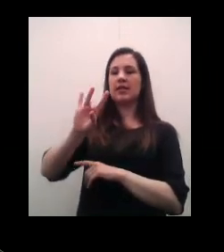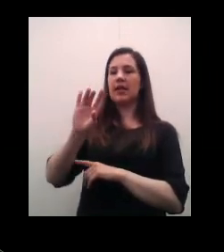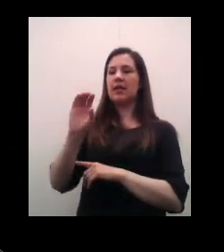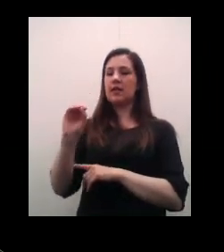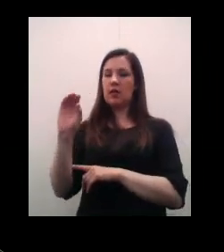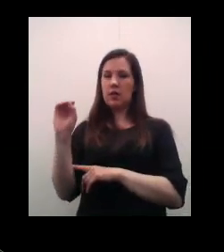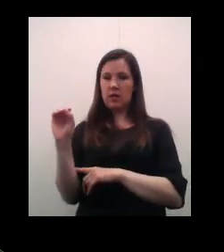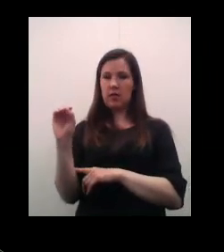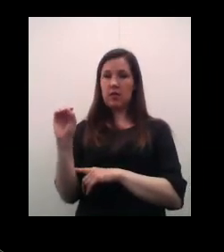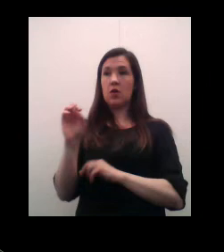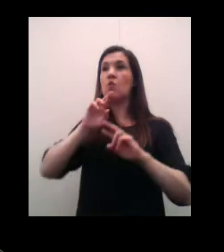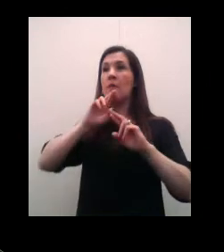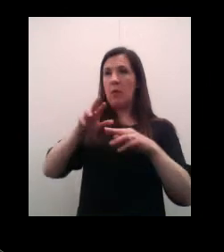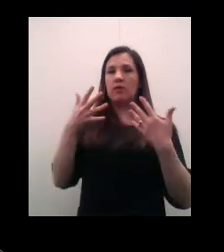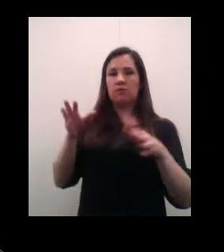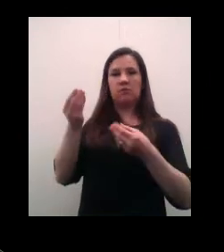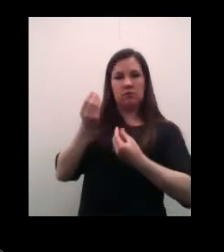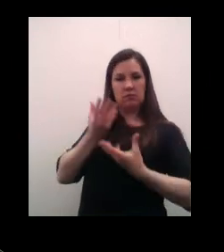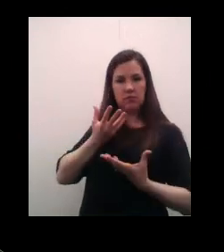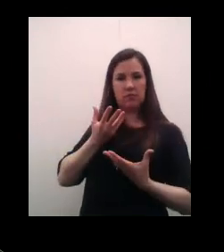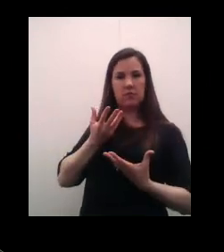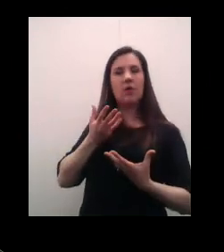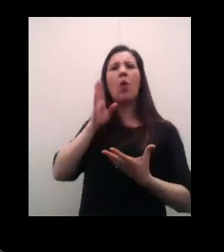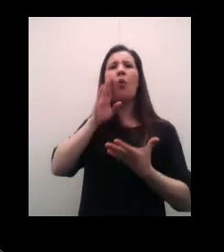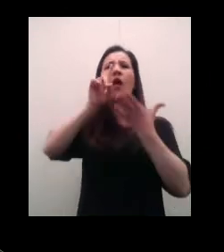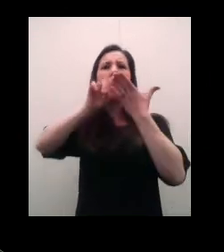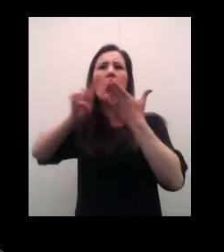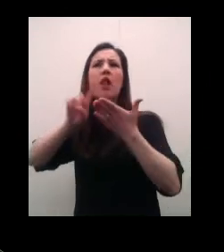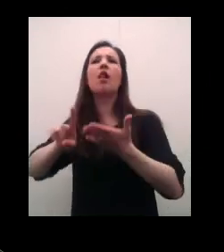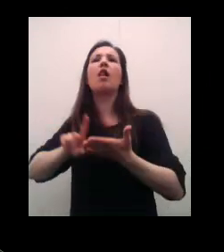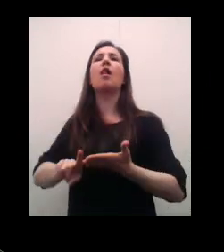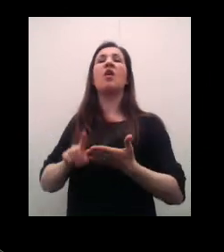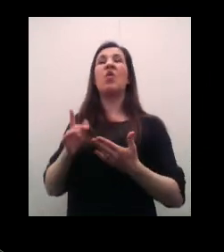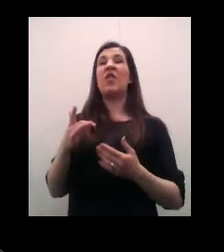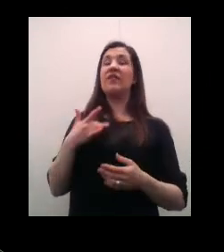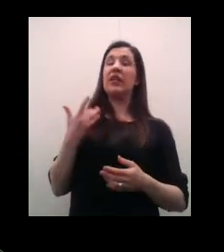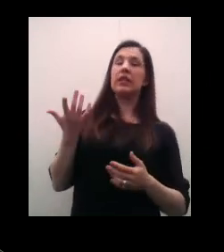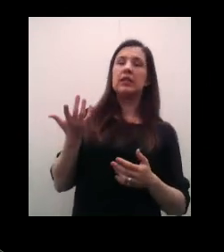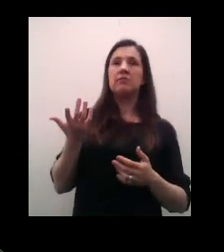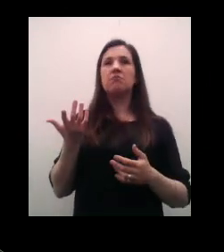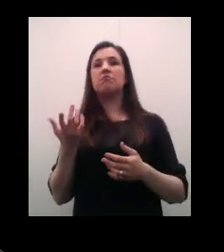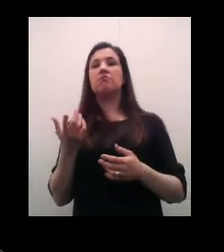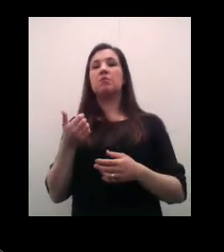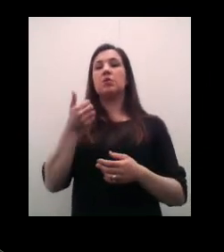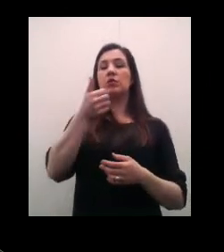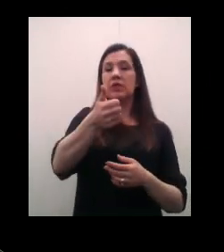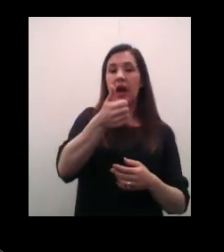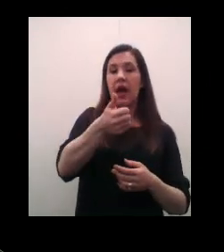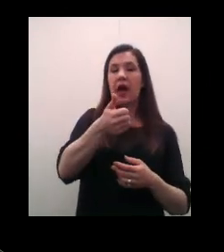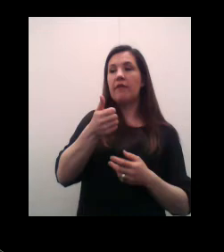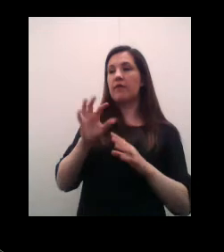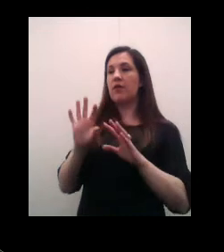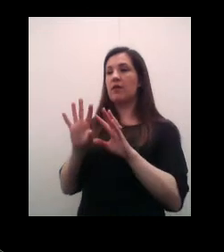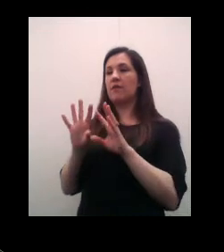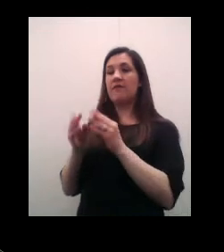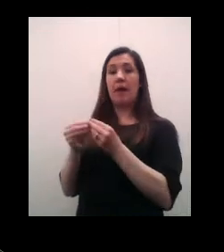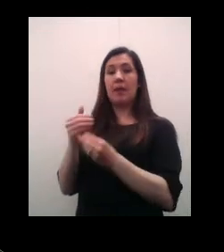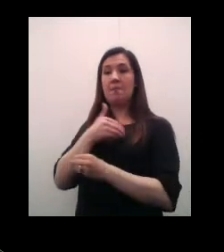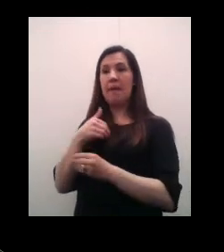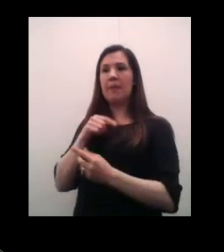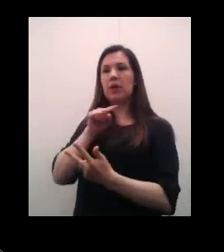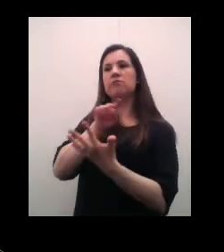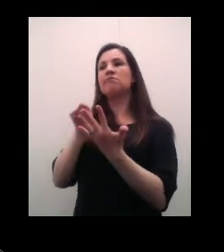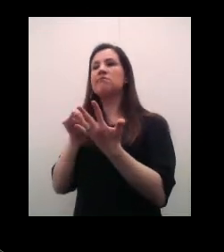716-961-6800 and report that to us, and we will investigate. And if we feel that you or a family member is at risk